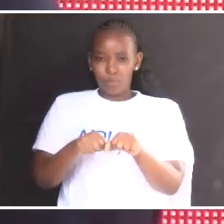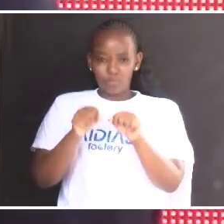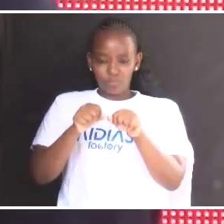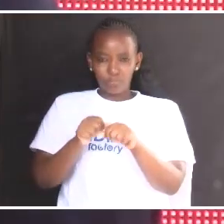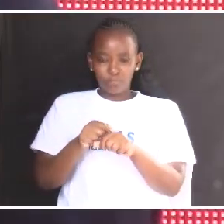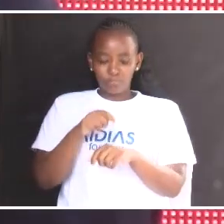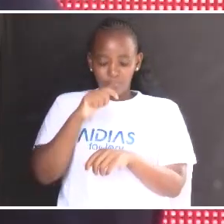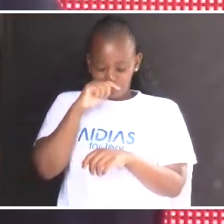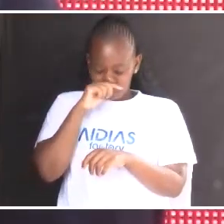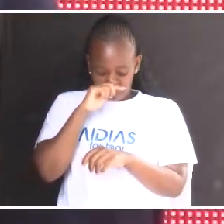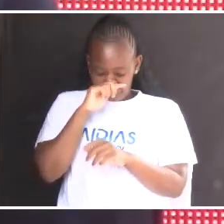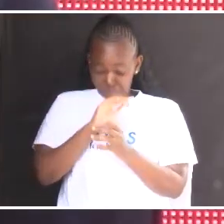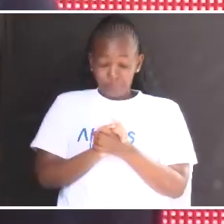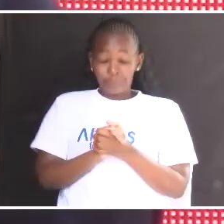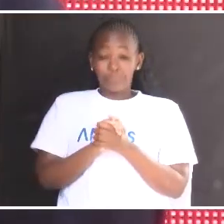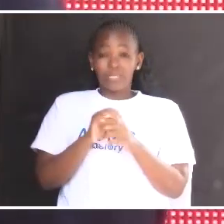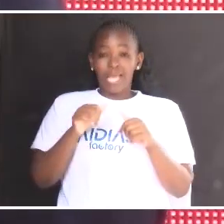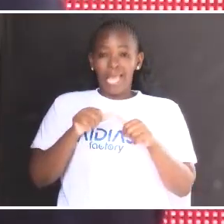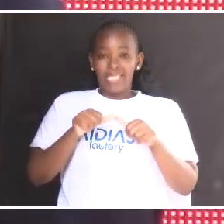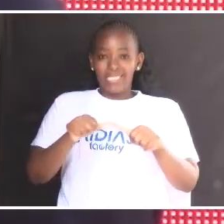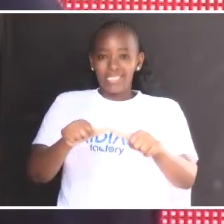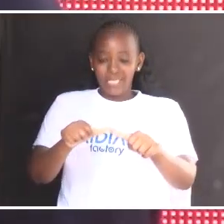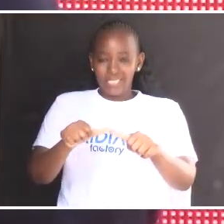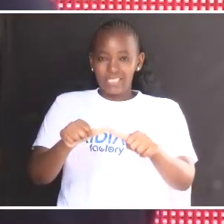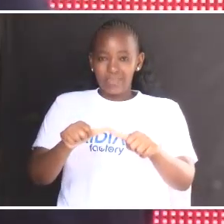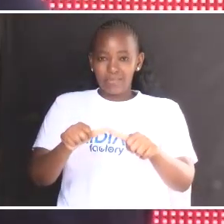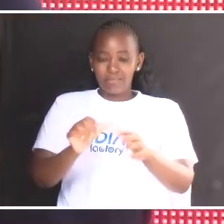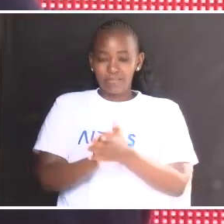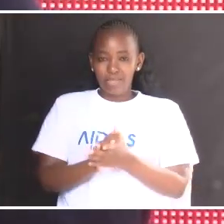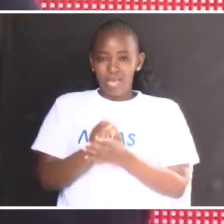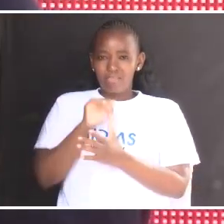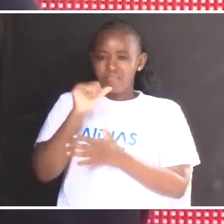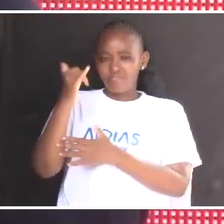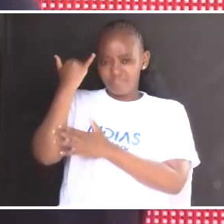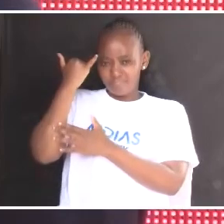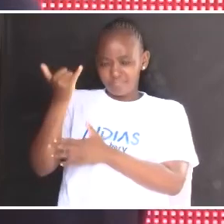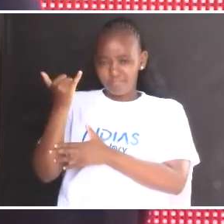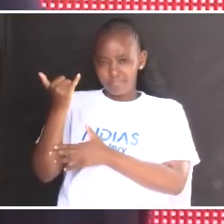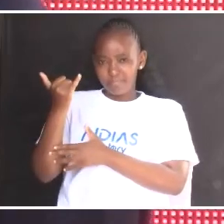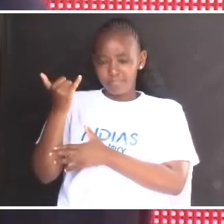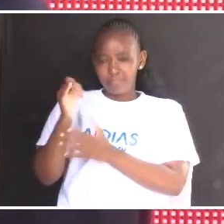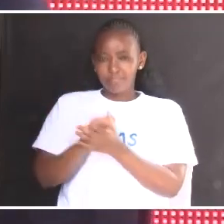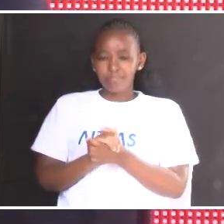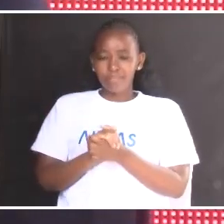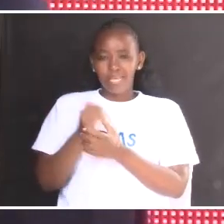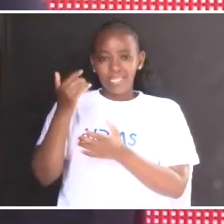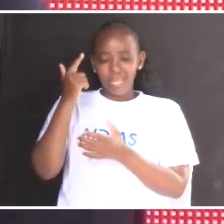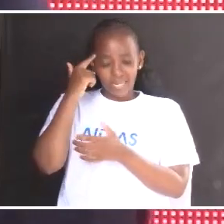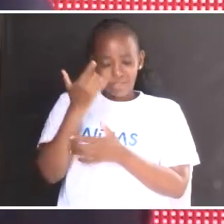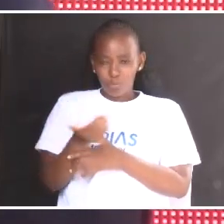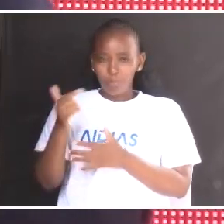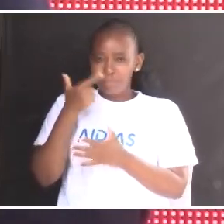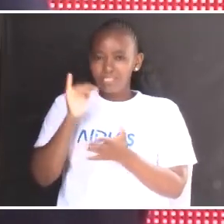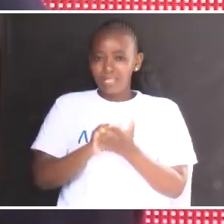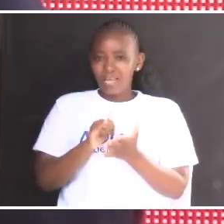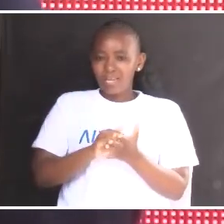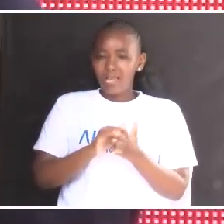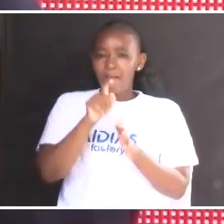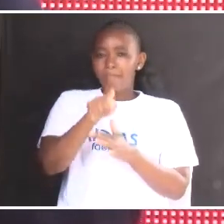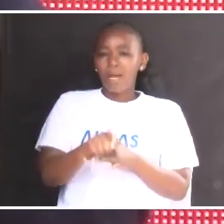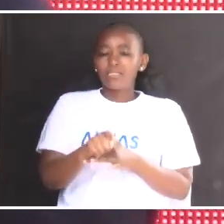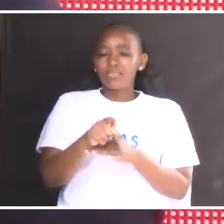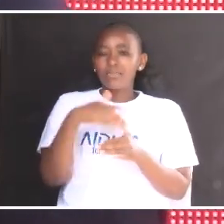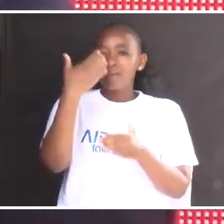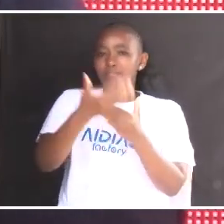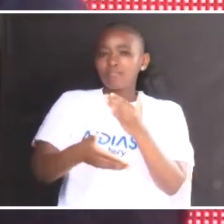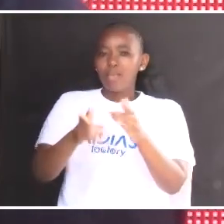can exist indefinitely. And that is not the idea behind intellectual property. Intellectual property inasema it must come to an